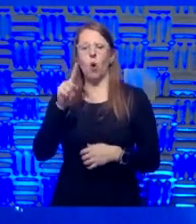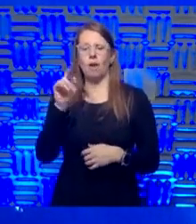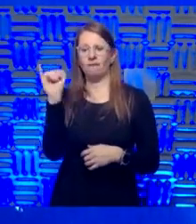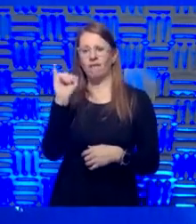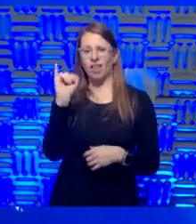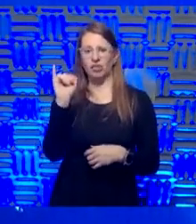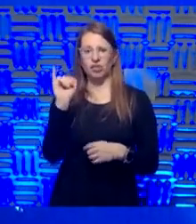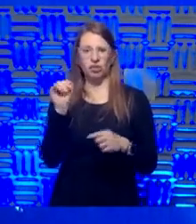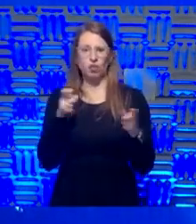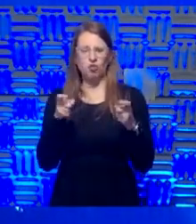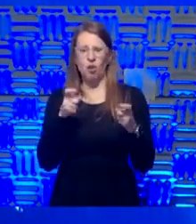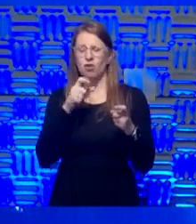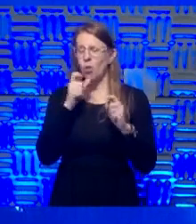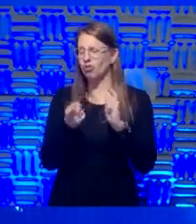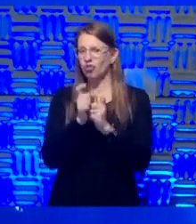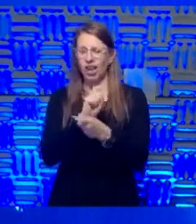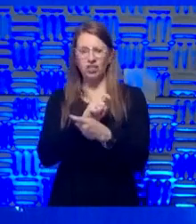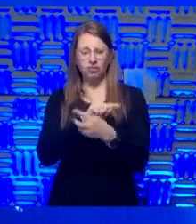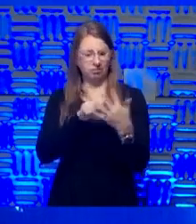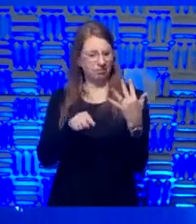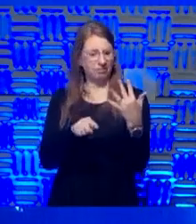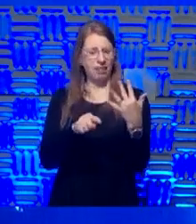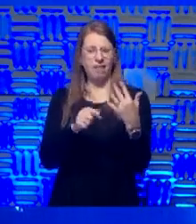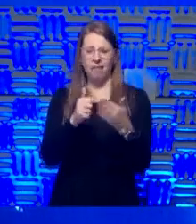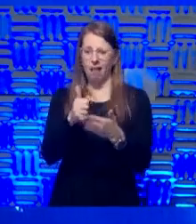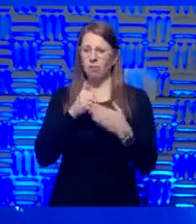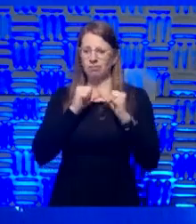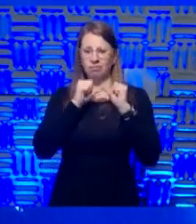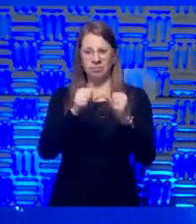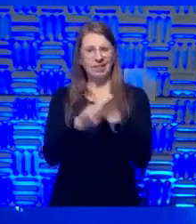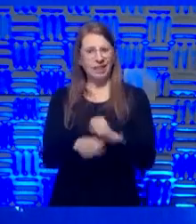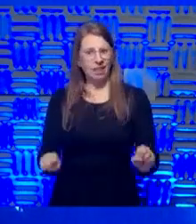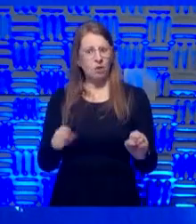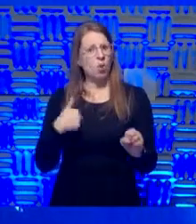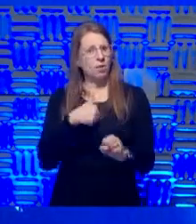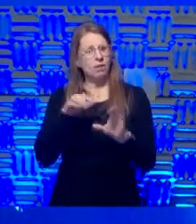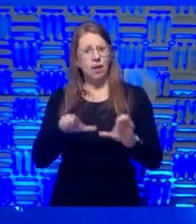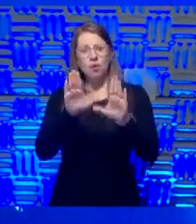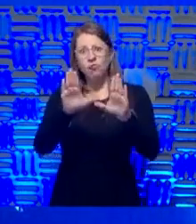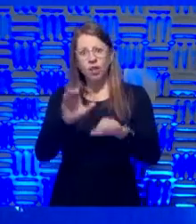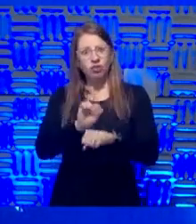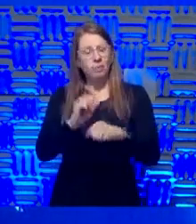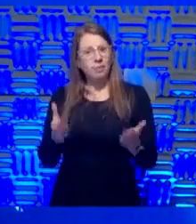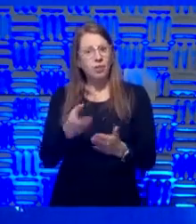don't change. They've kept us safe. We've done a great job here in Kansas City.